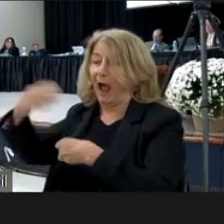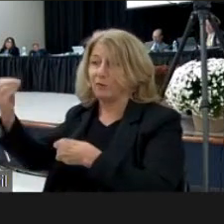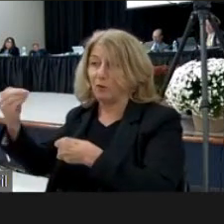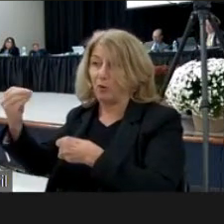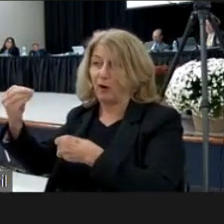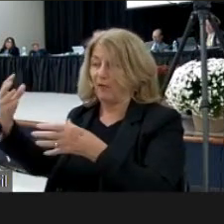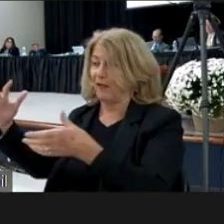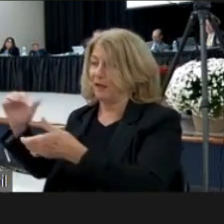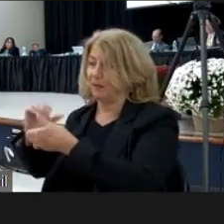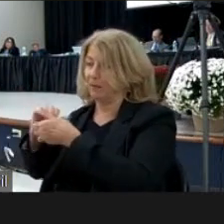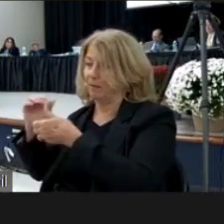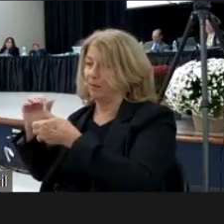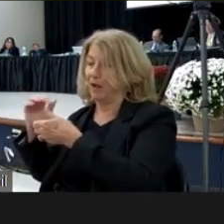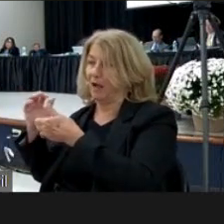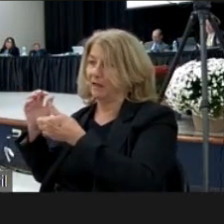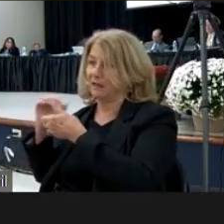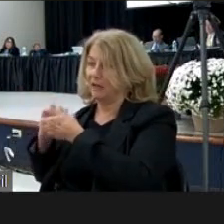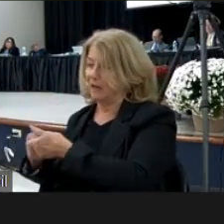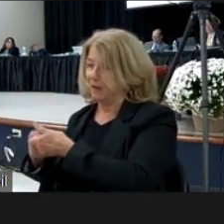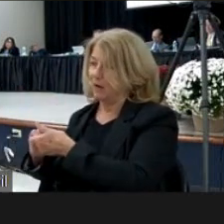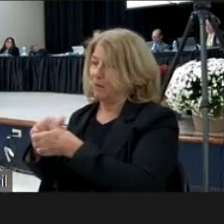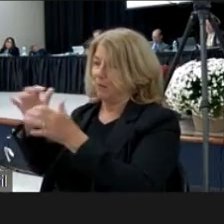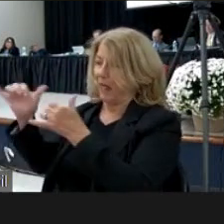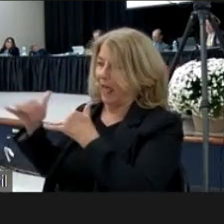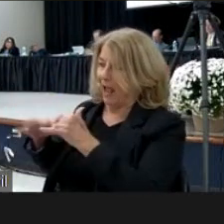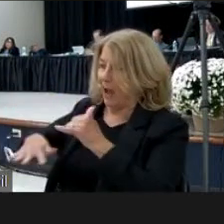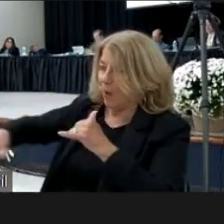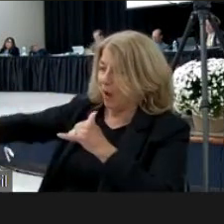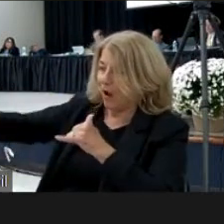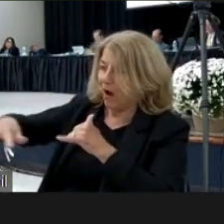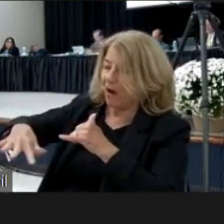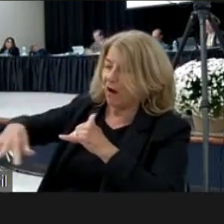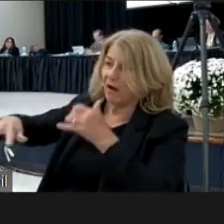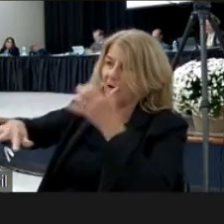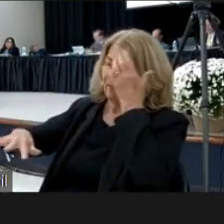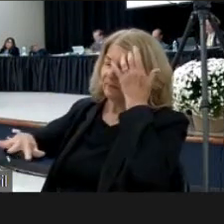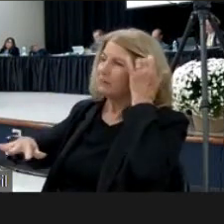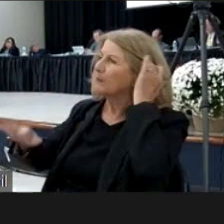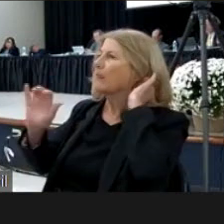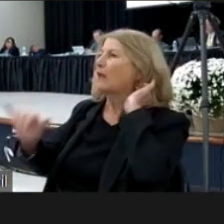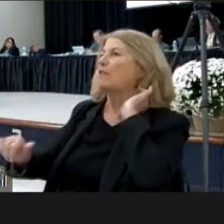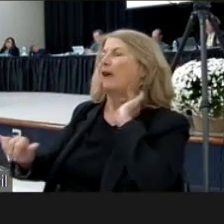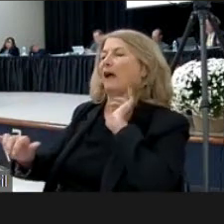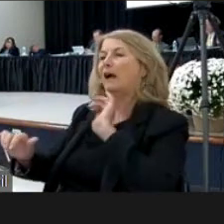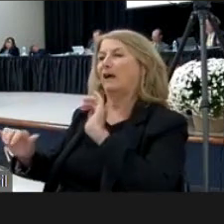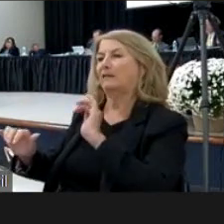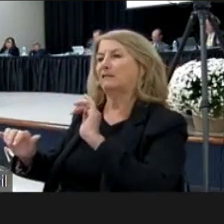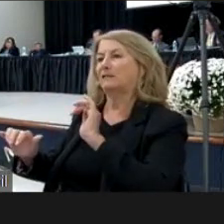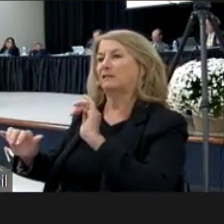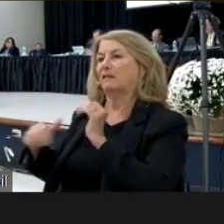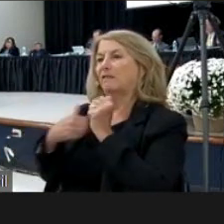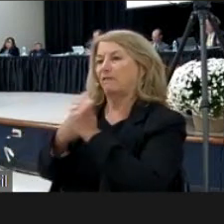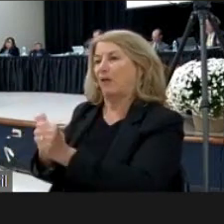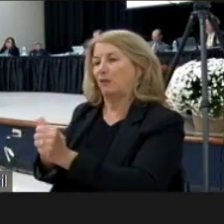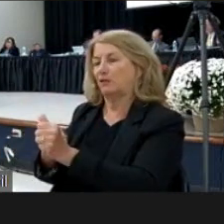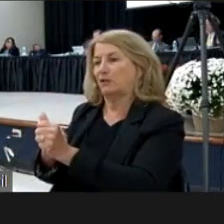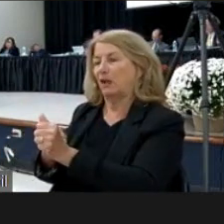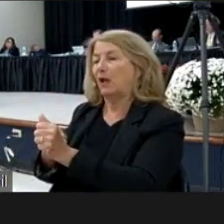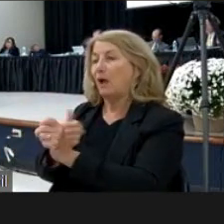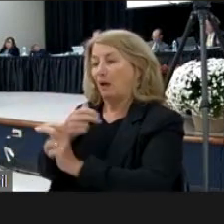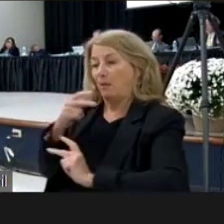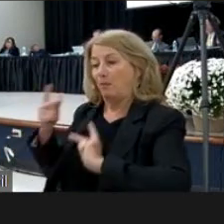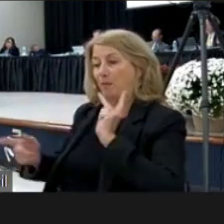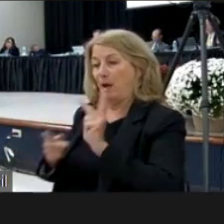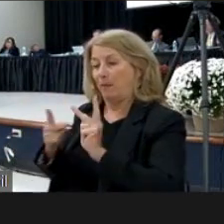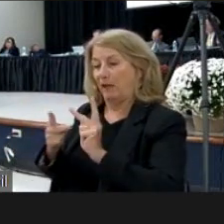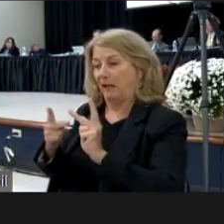around kind of a play area and a common deck. And that kind of comprises with public infrastructure what Riverfront